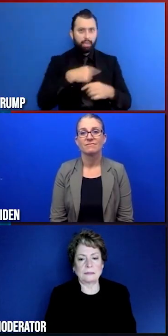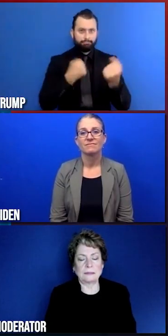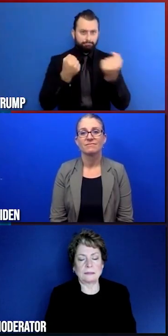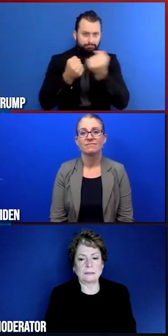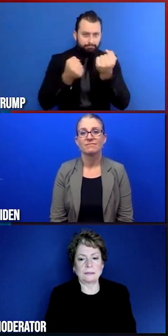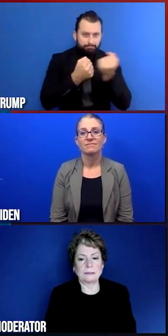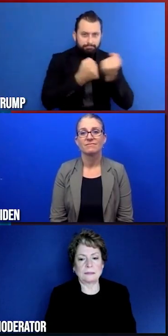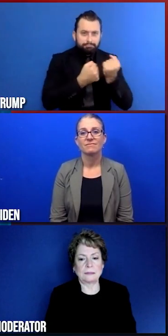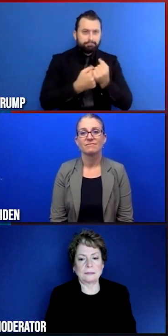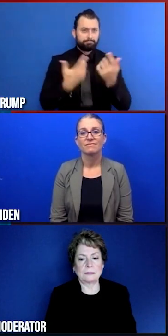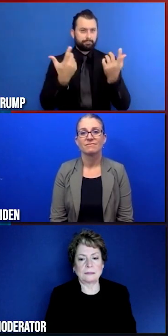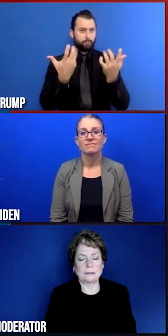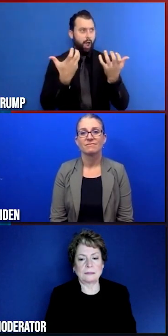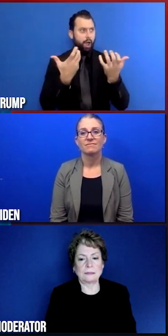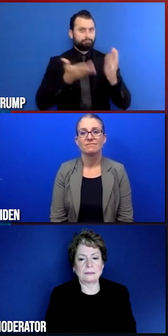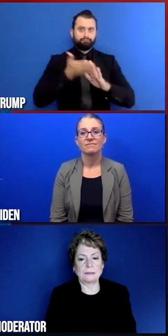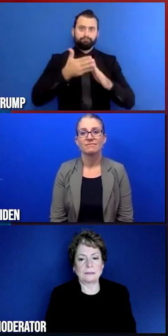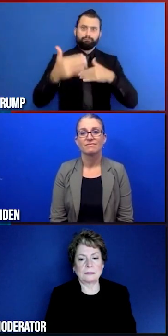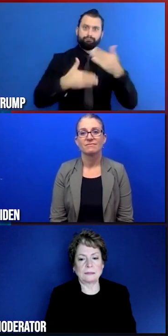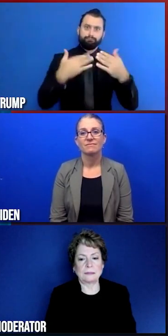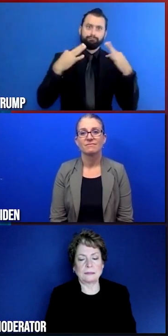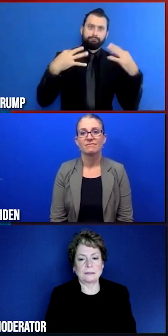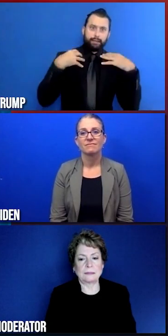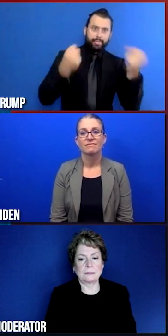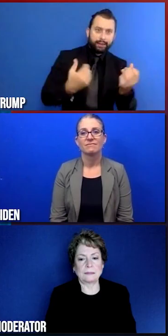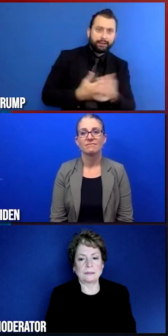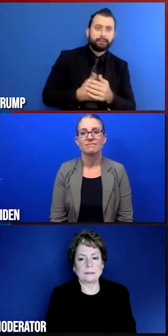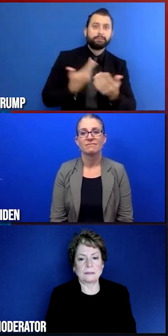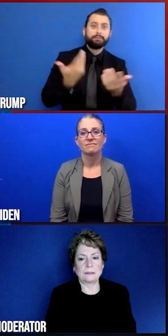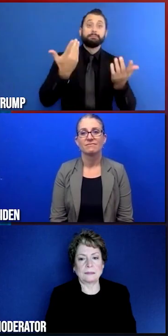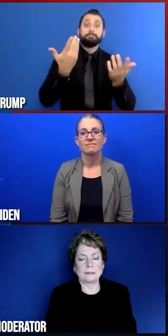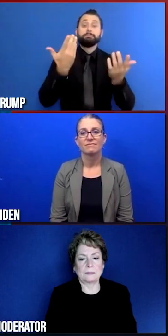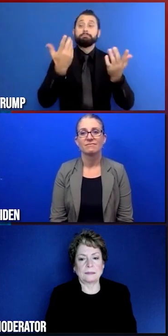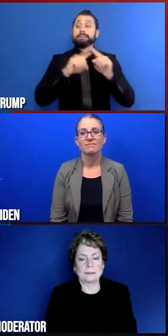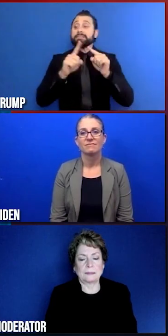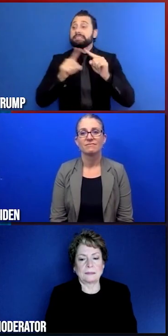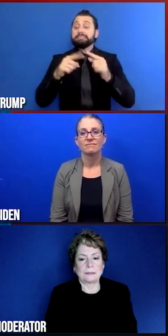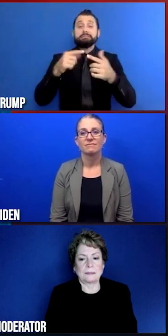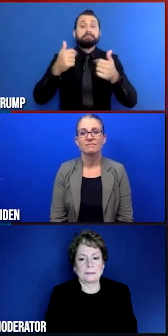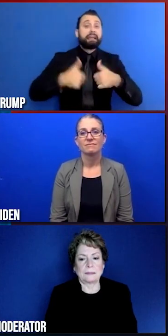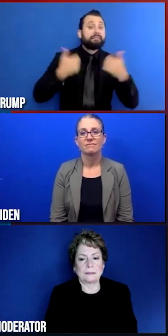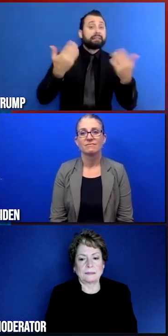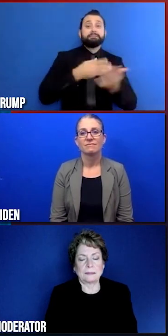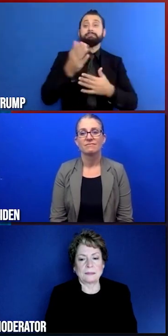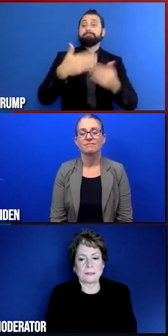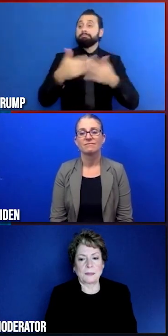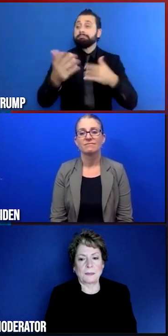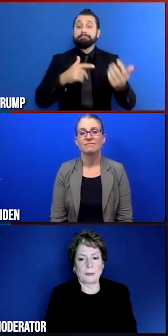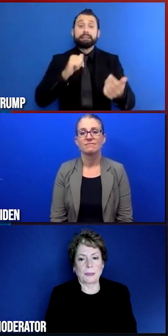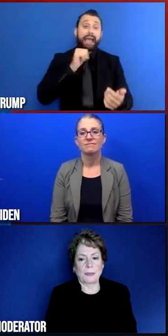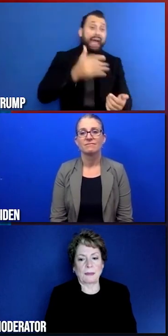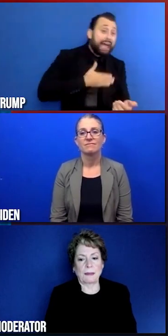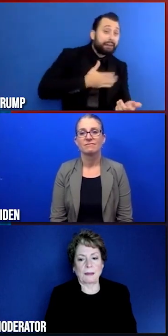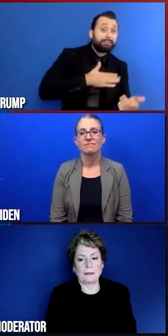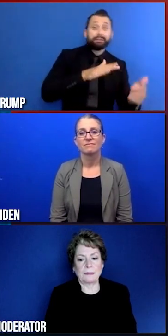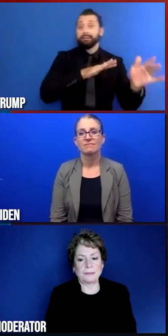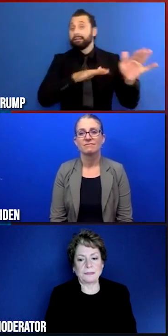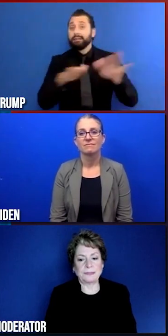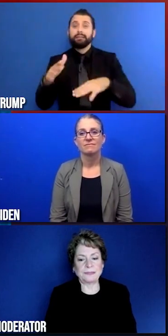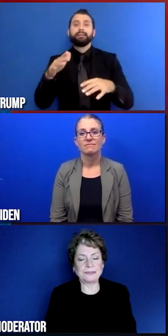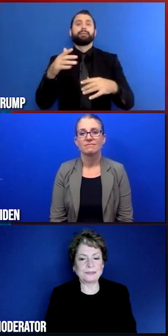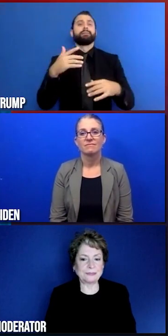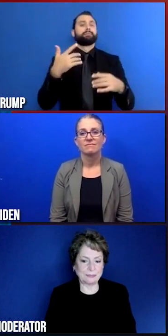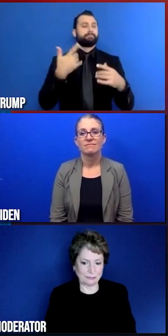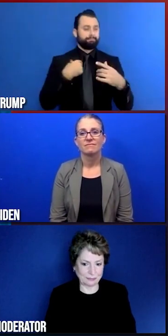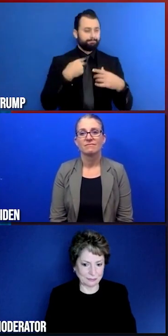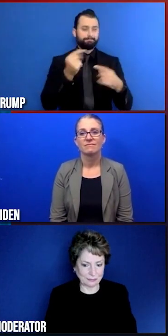No matter how well you run it, it's no good. What we'd like to do is terminate it. We have the individual mandate done. I